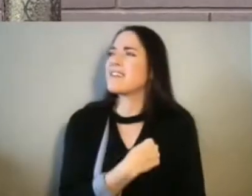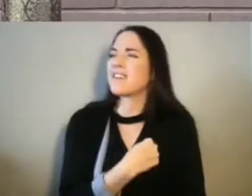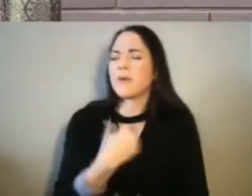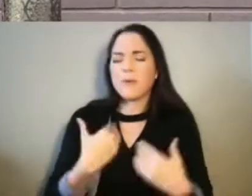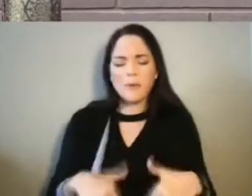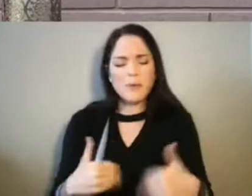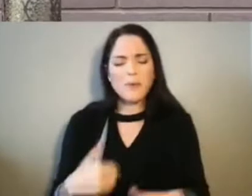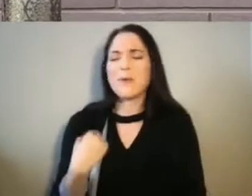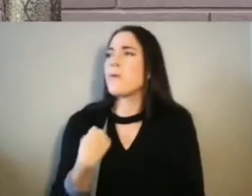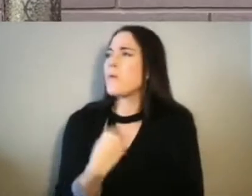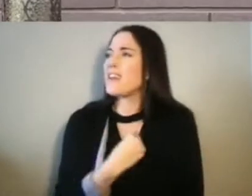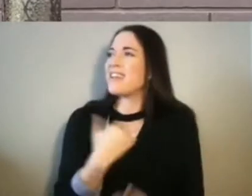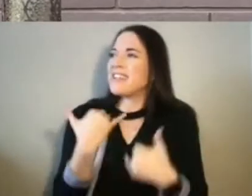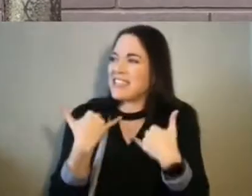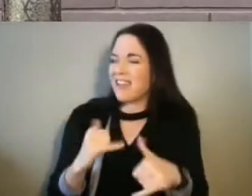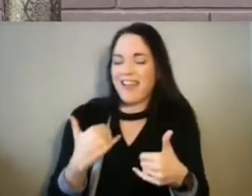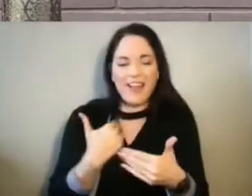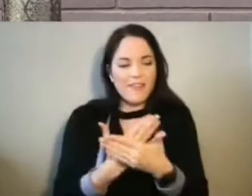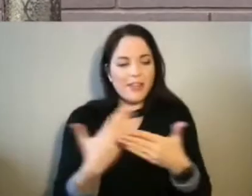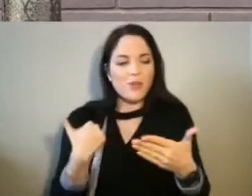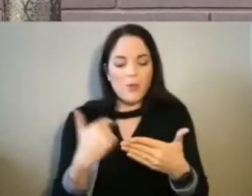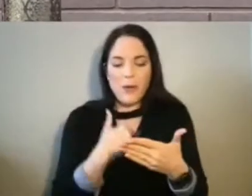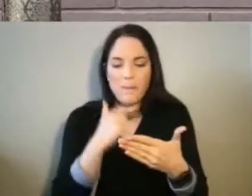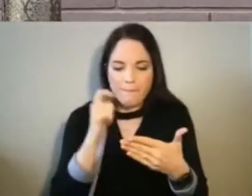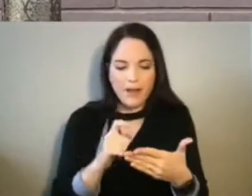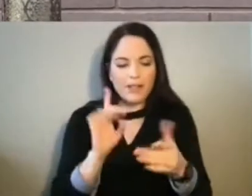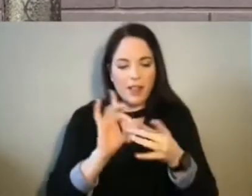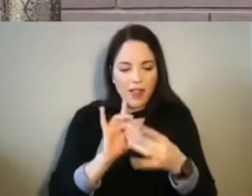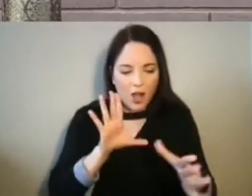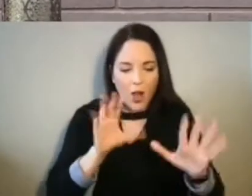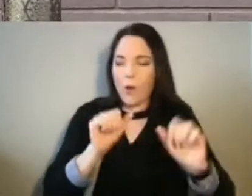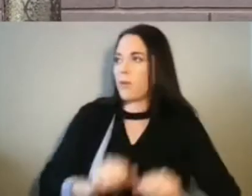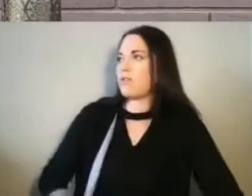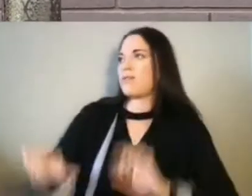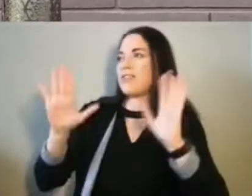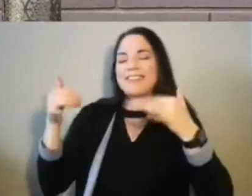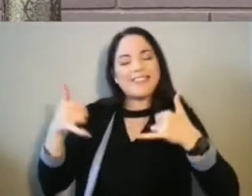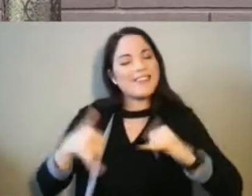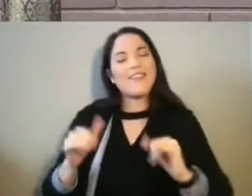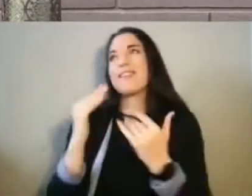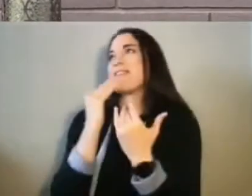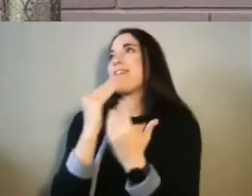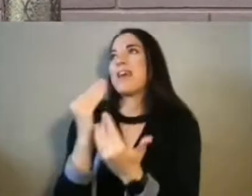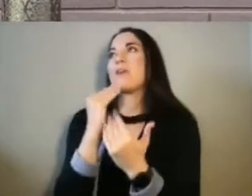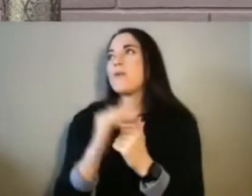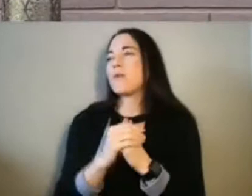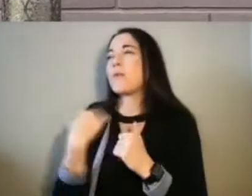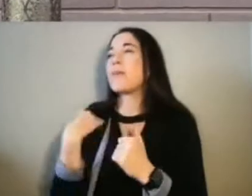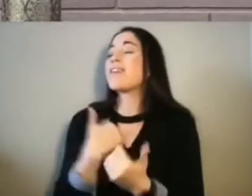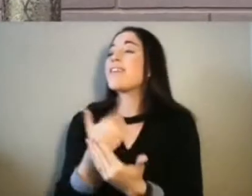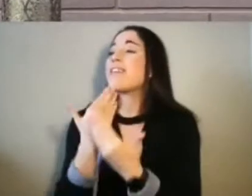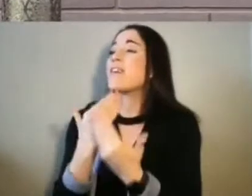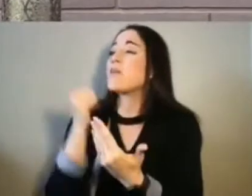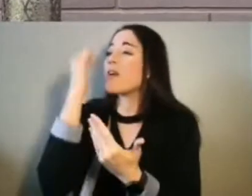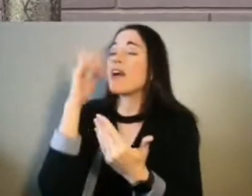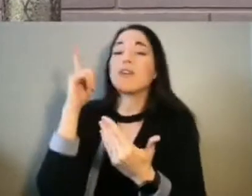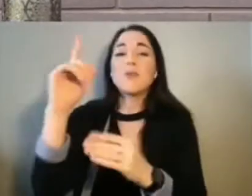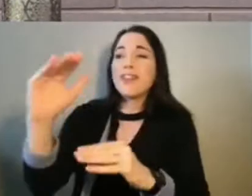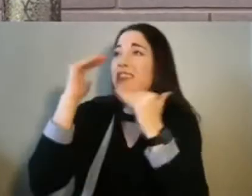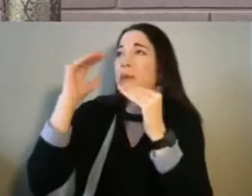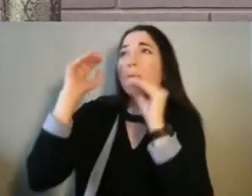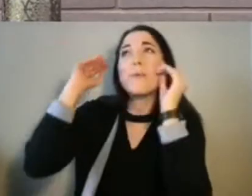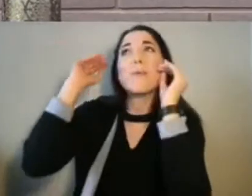the ways of freedom, that we may extend that freedom and that love and that power to those around